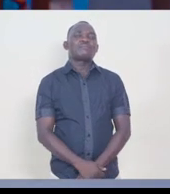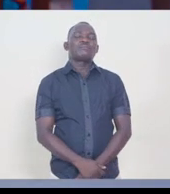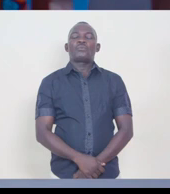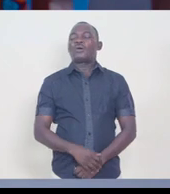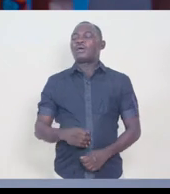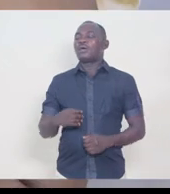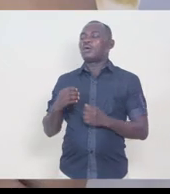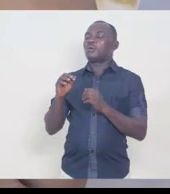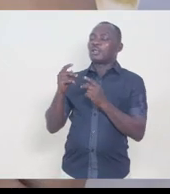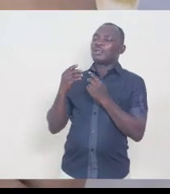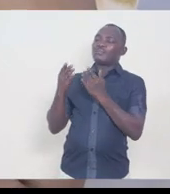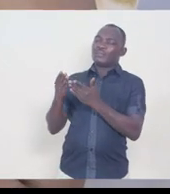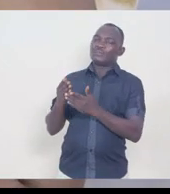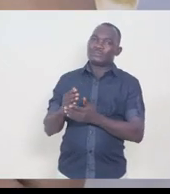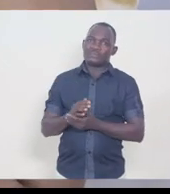Okay.